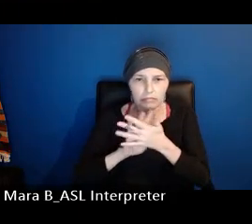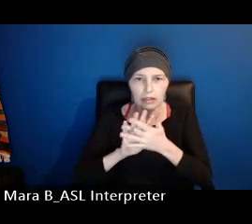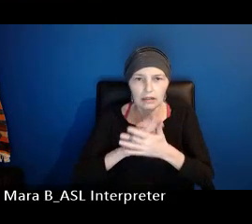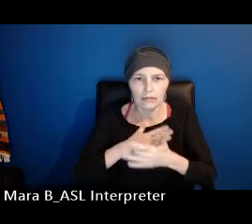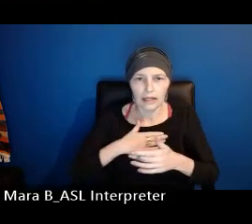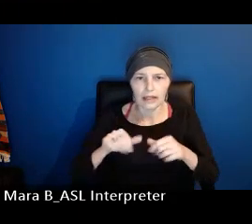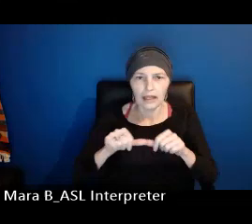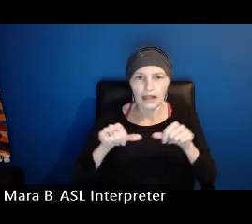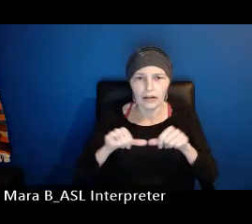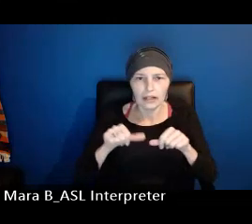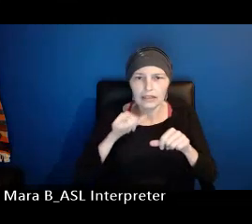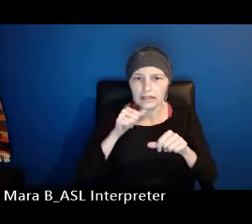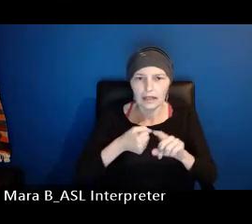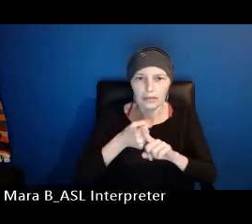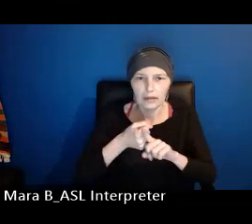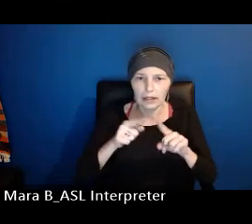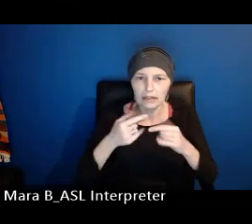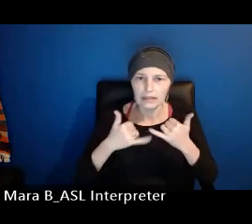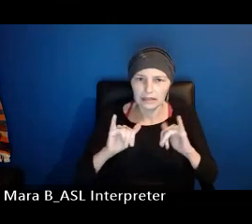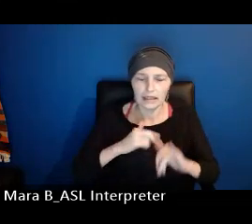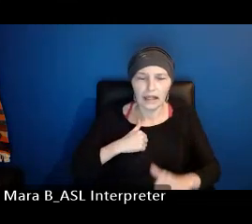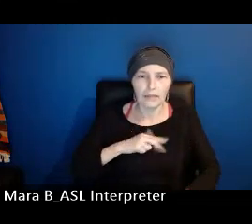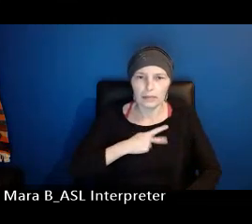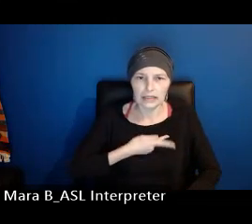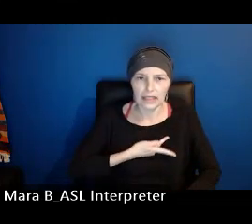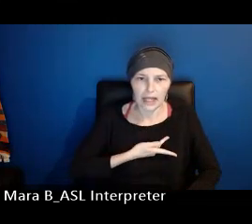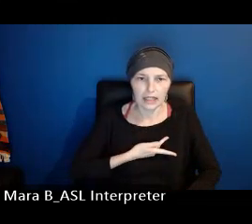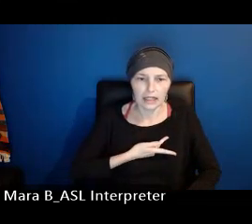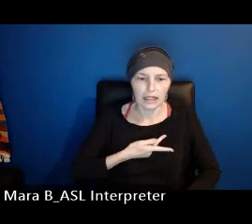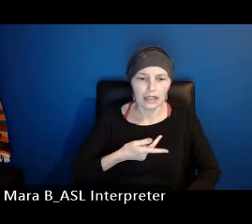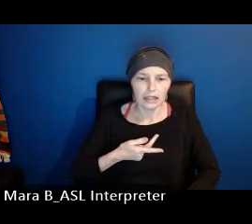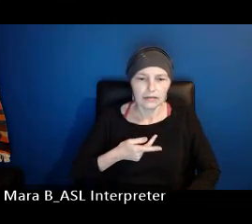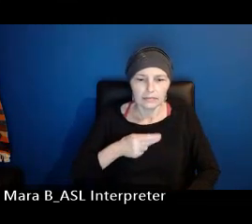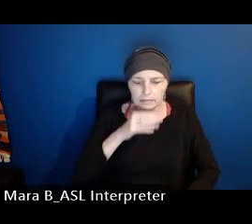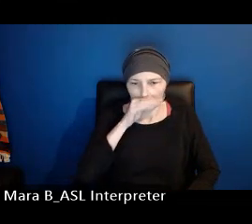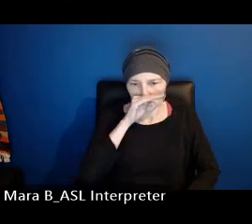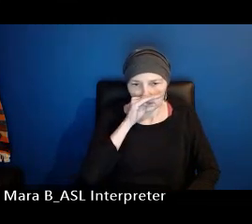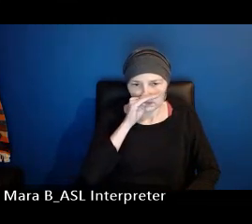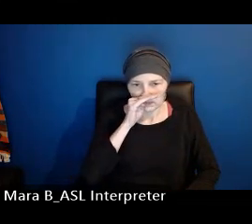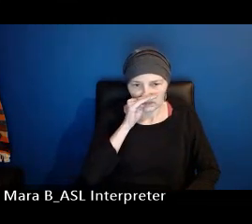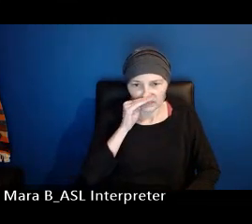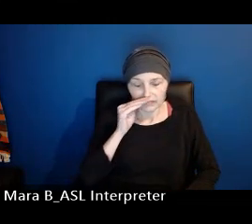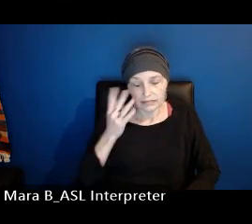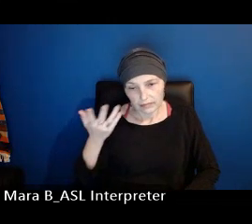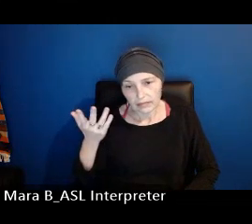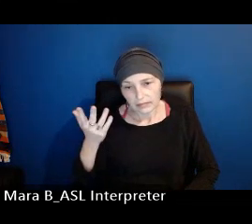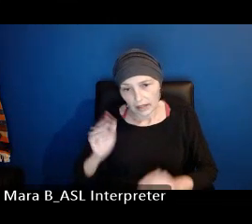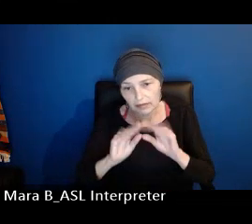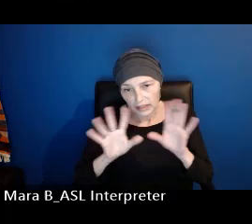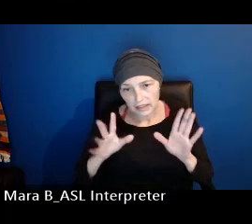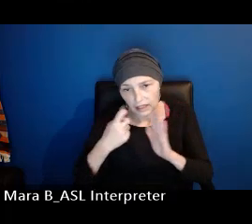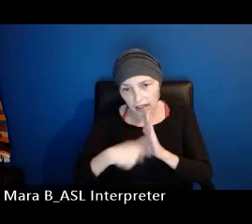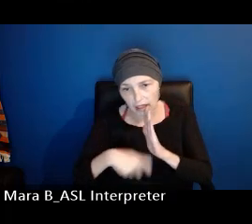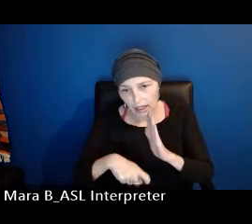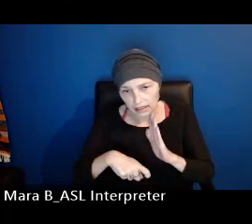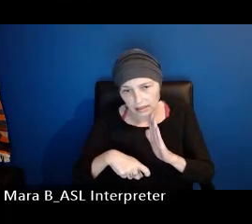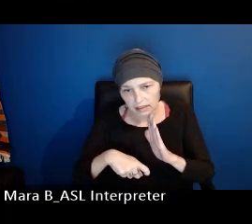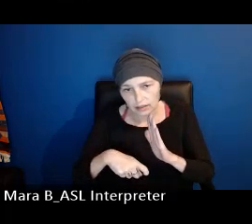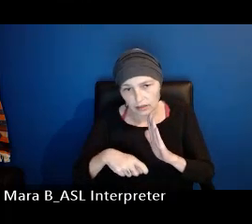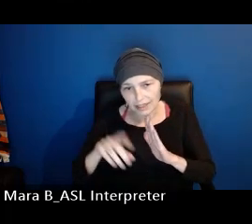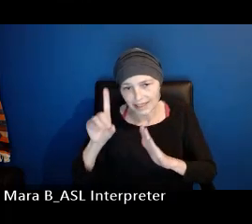impacted, but I am pretty upset about this. Starting off with obviously the cost to